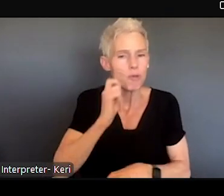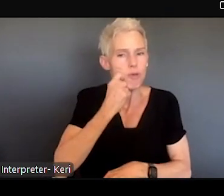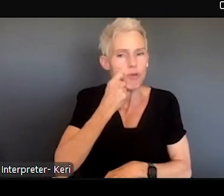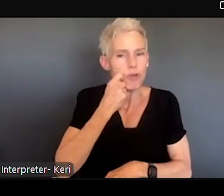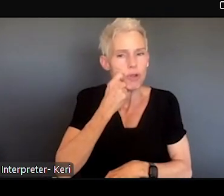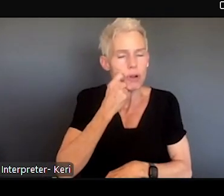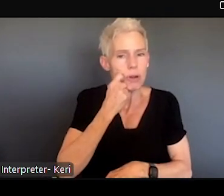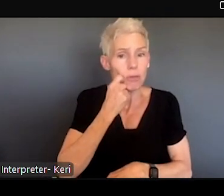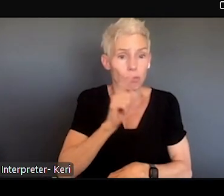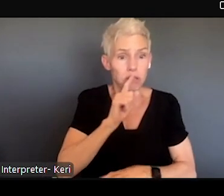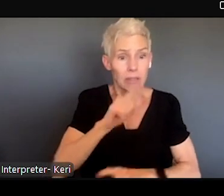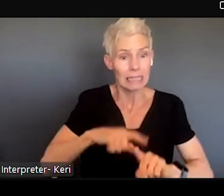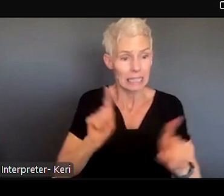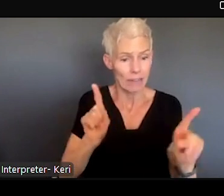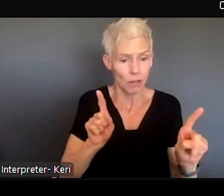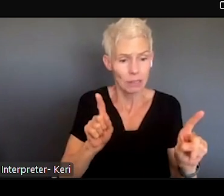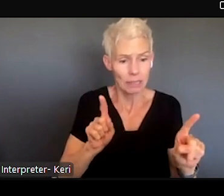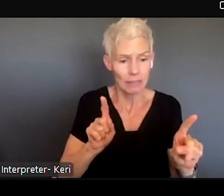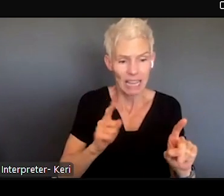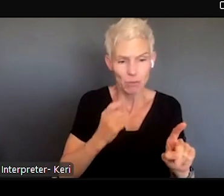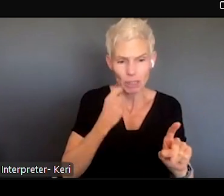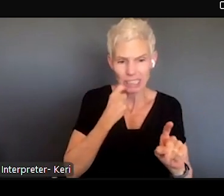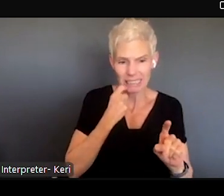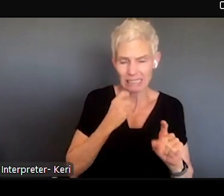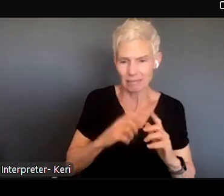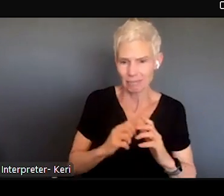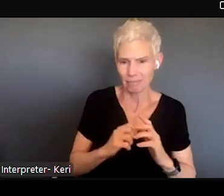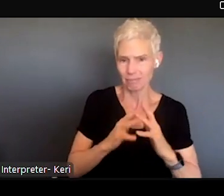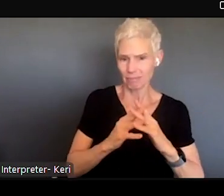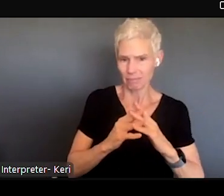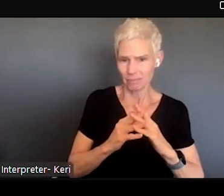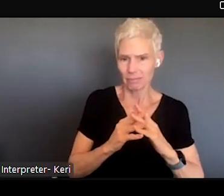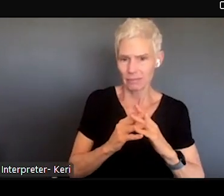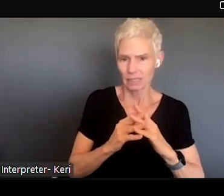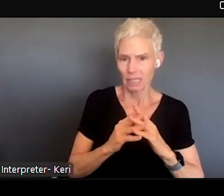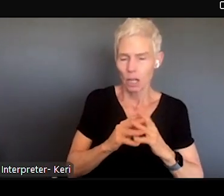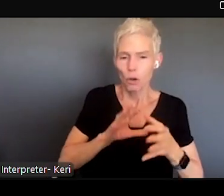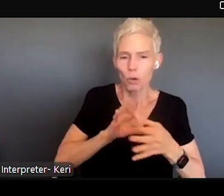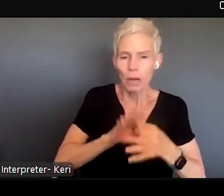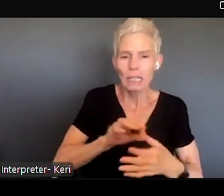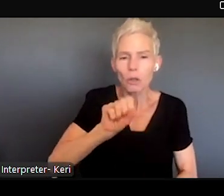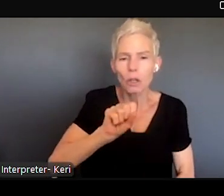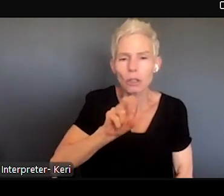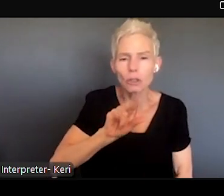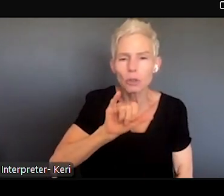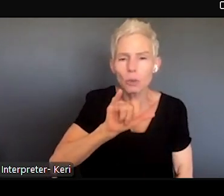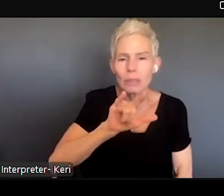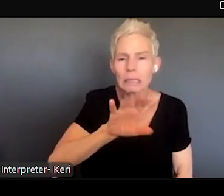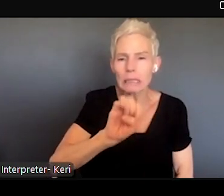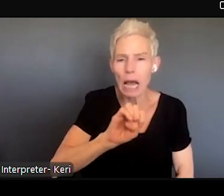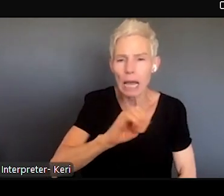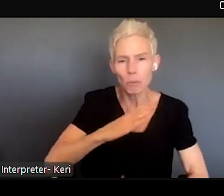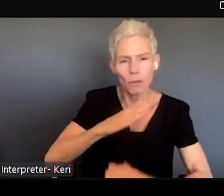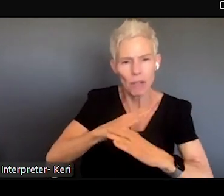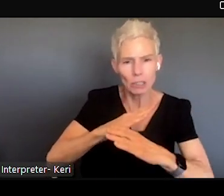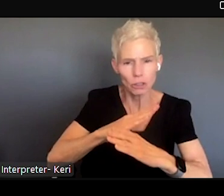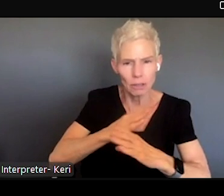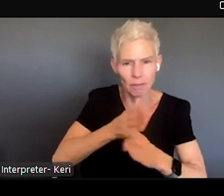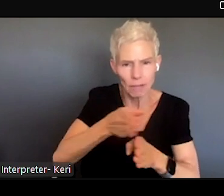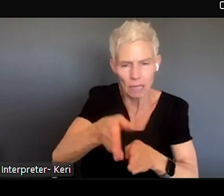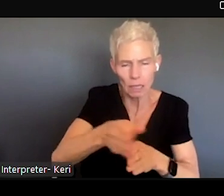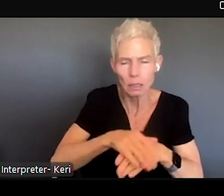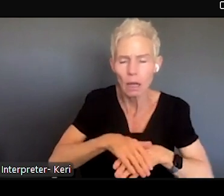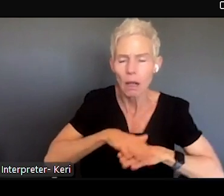really different that we have launched relatively recently in the suicide prevention space. There's so much great